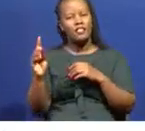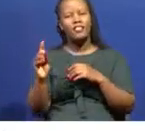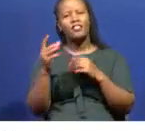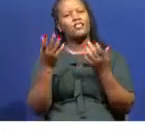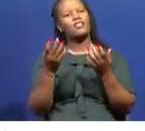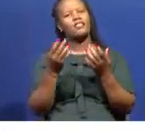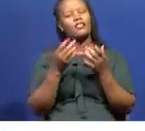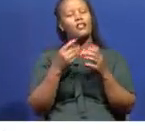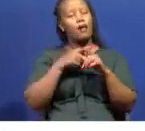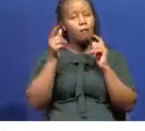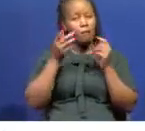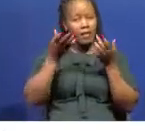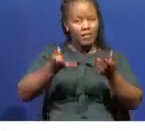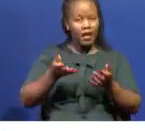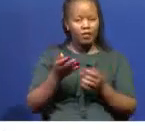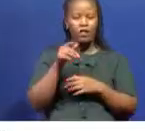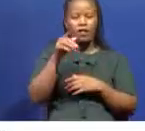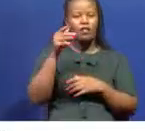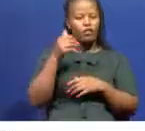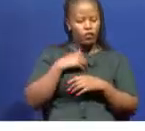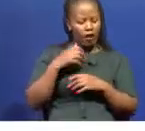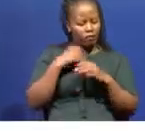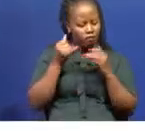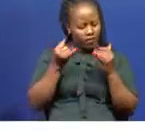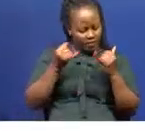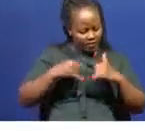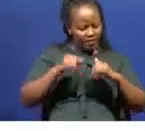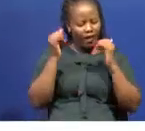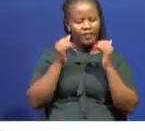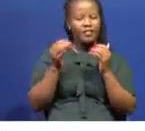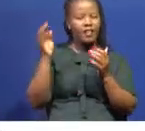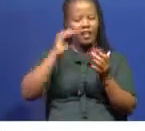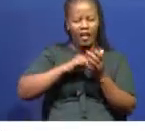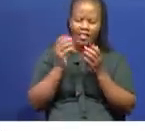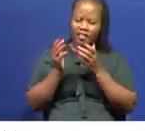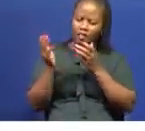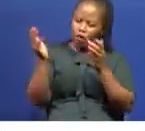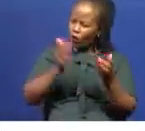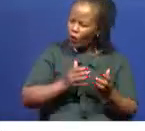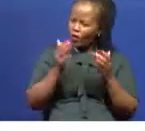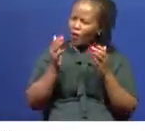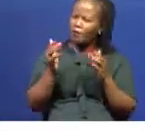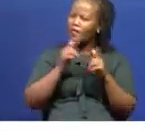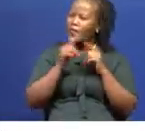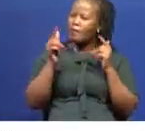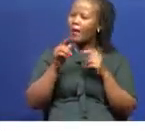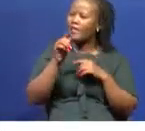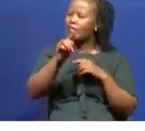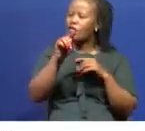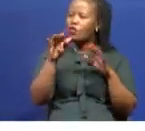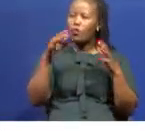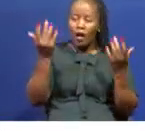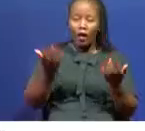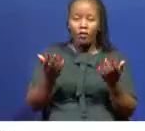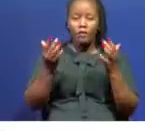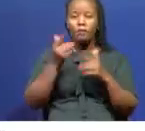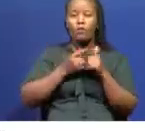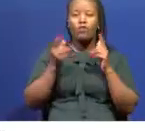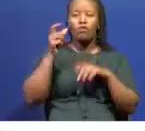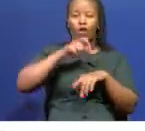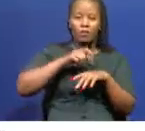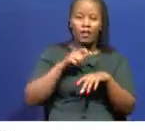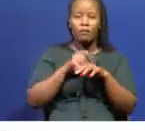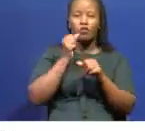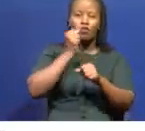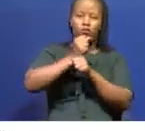But right now you've tested the waters. Karibu again, but how has it been for you since you turned pro